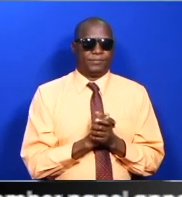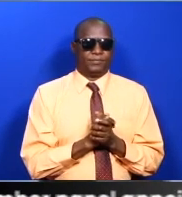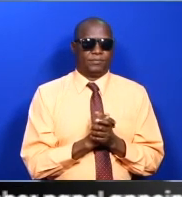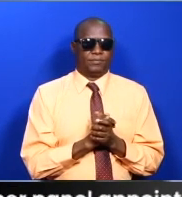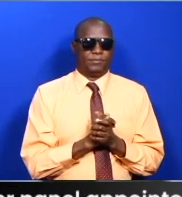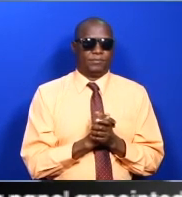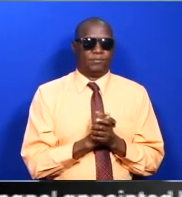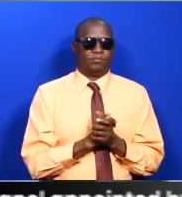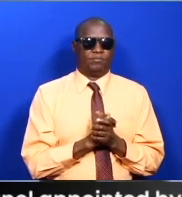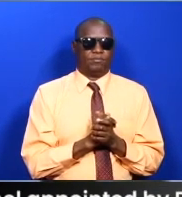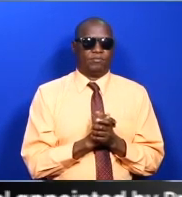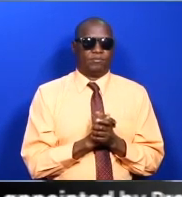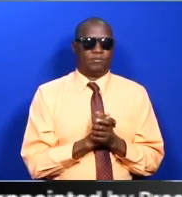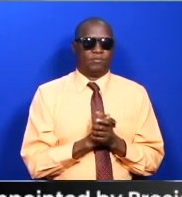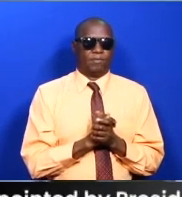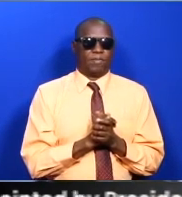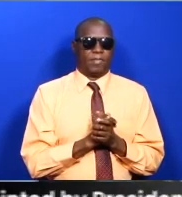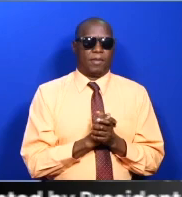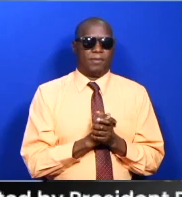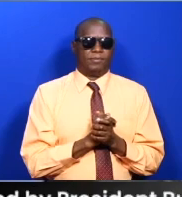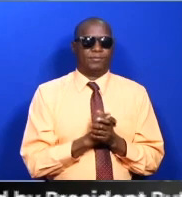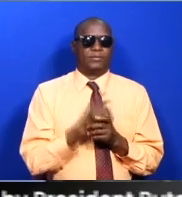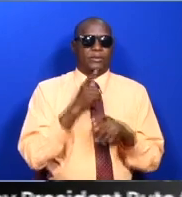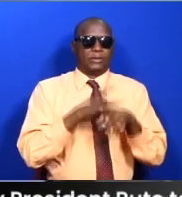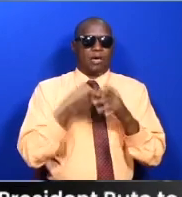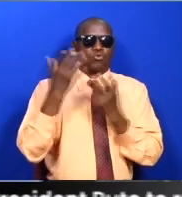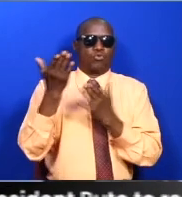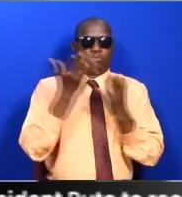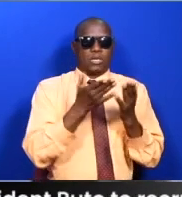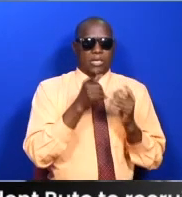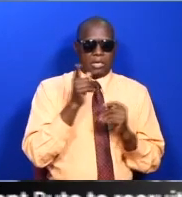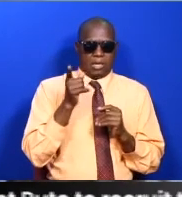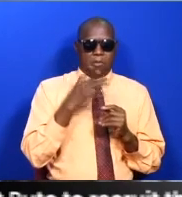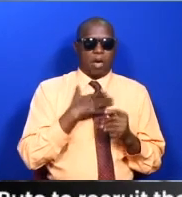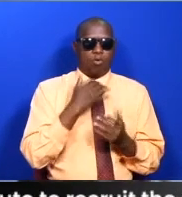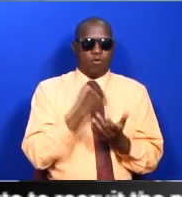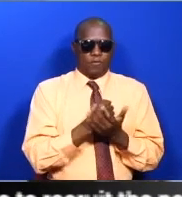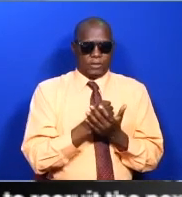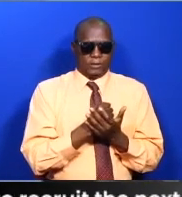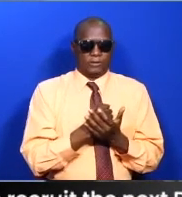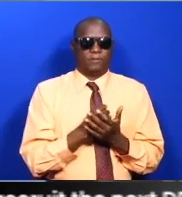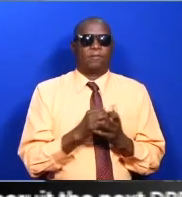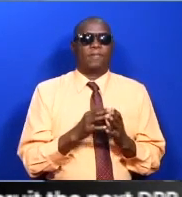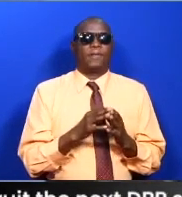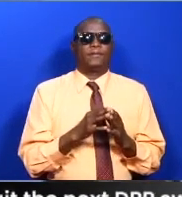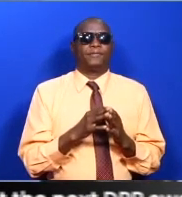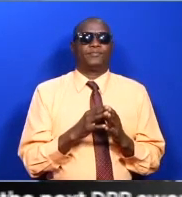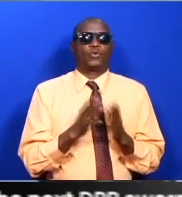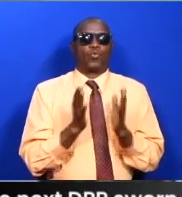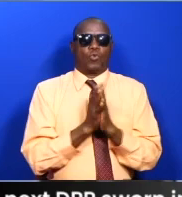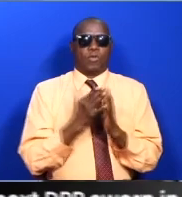When you first came to our offices with our